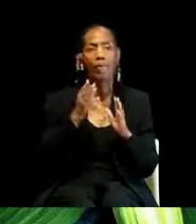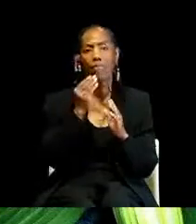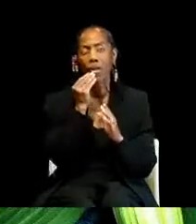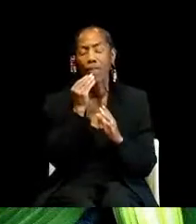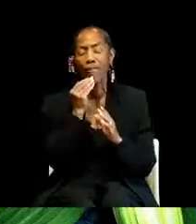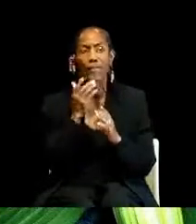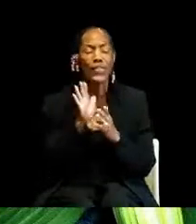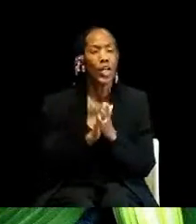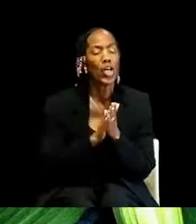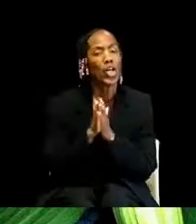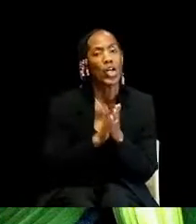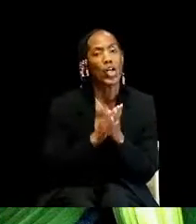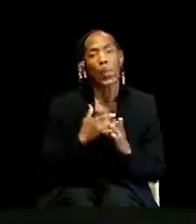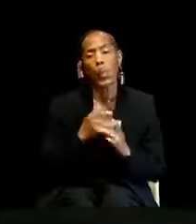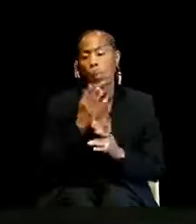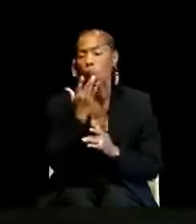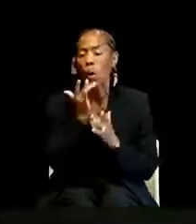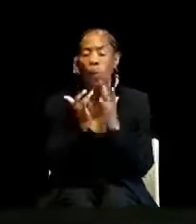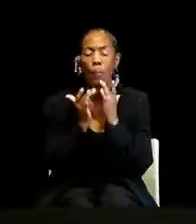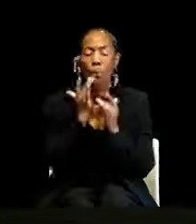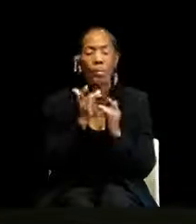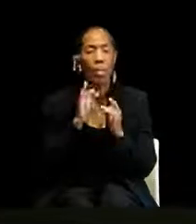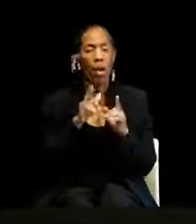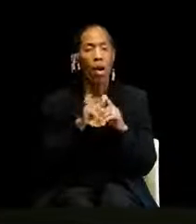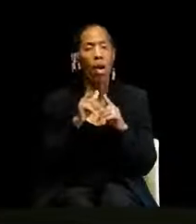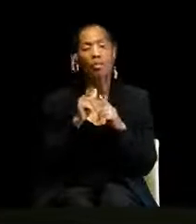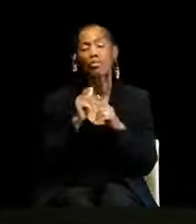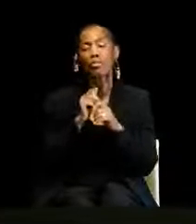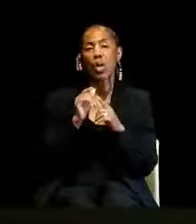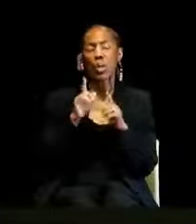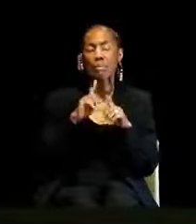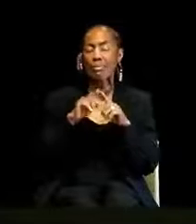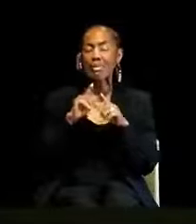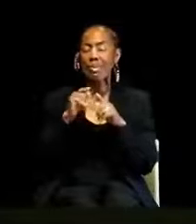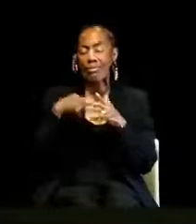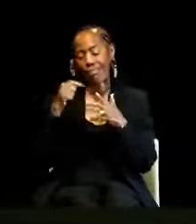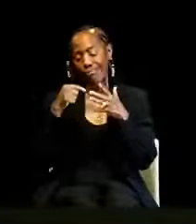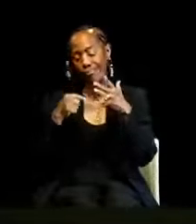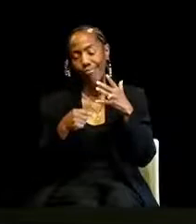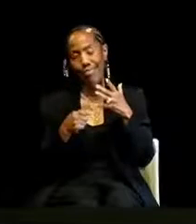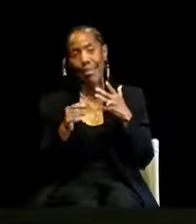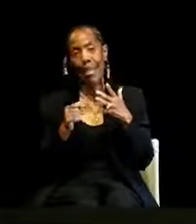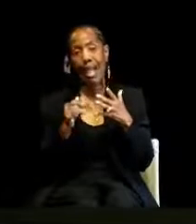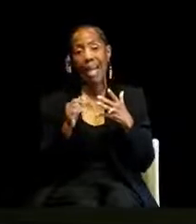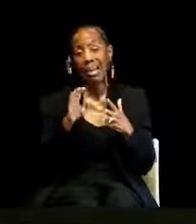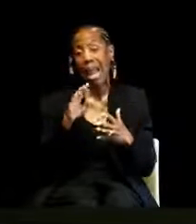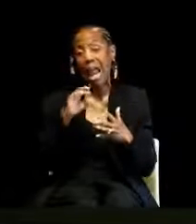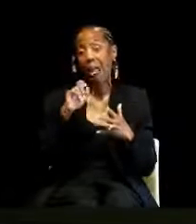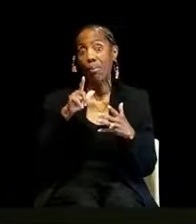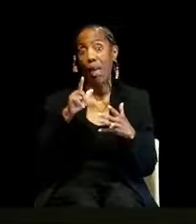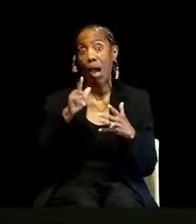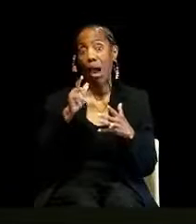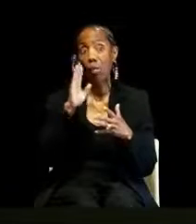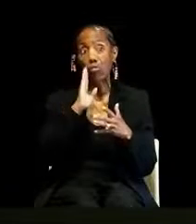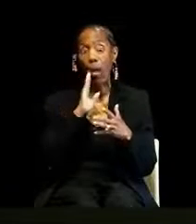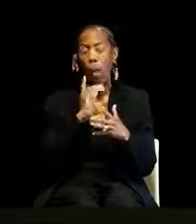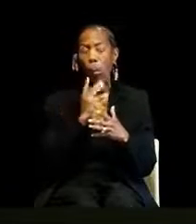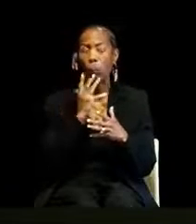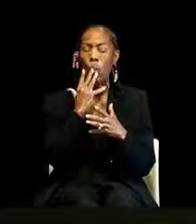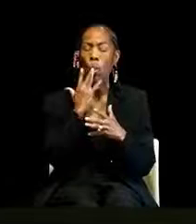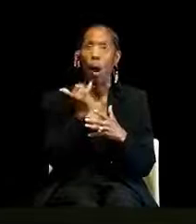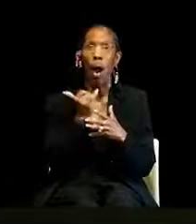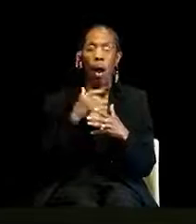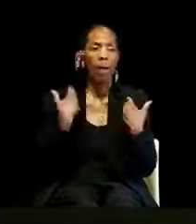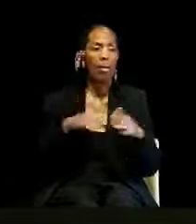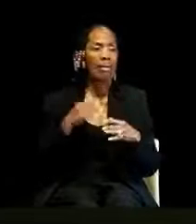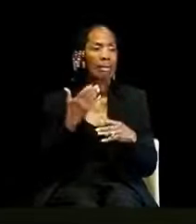buttery pancetta and smoked Gouda scones, refreshing Thai watermelon gazpacho, and heavenly salted caramel brownies. Call or stop by to speak with